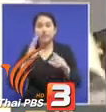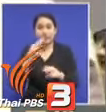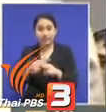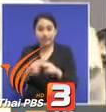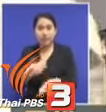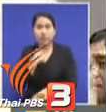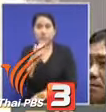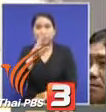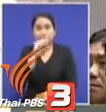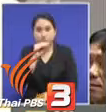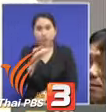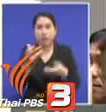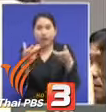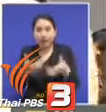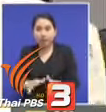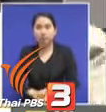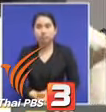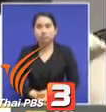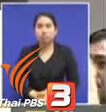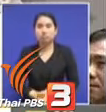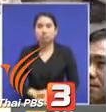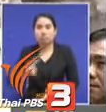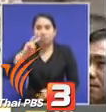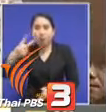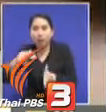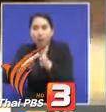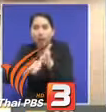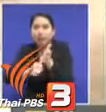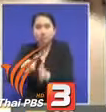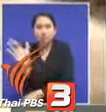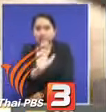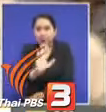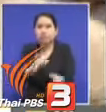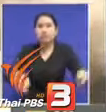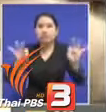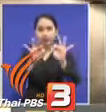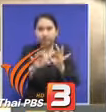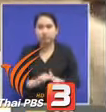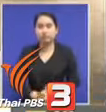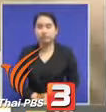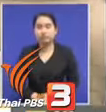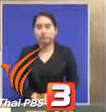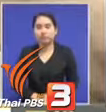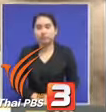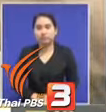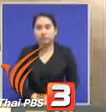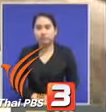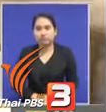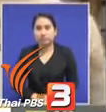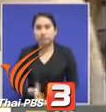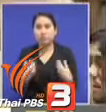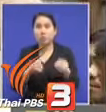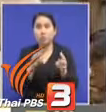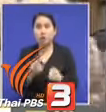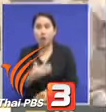And that's exactly what happened, Gunatha. If you listen carefully to the debate, then you